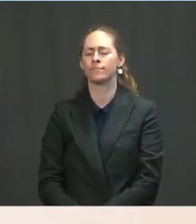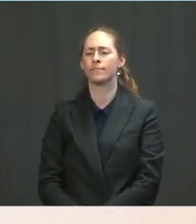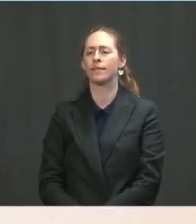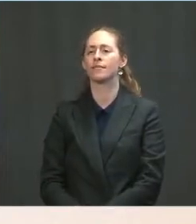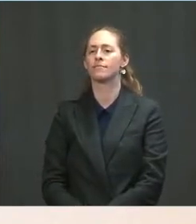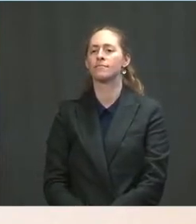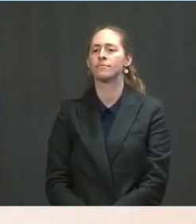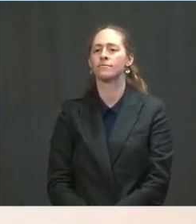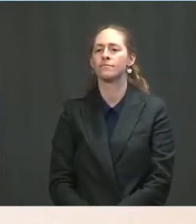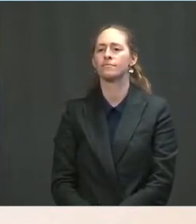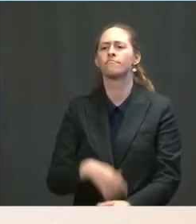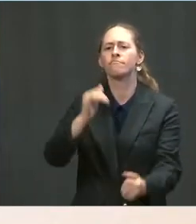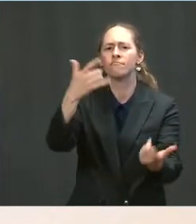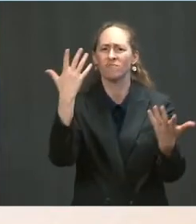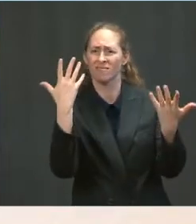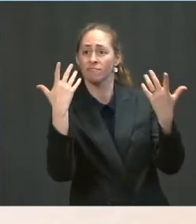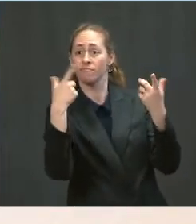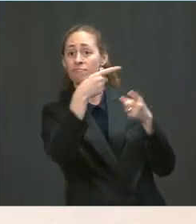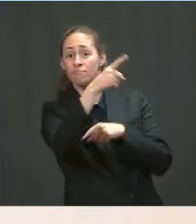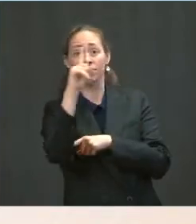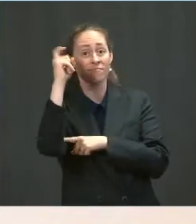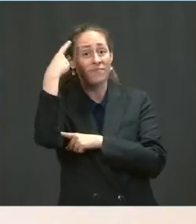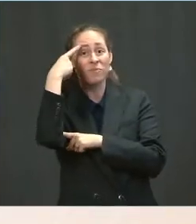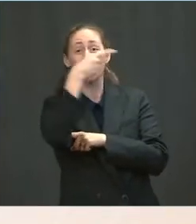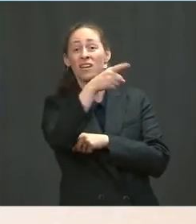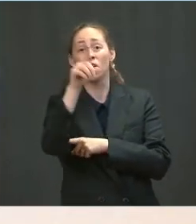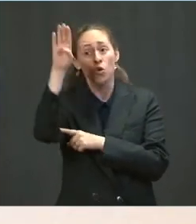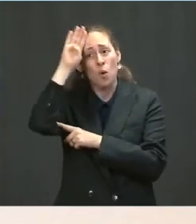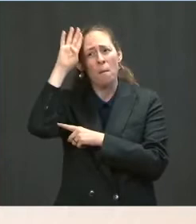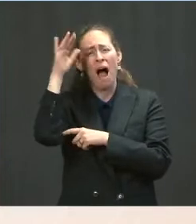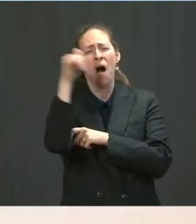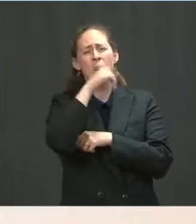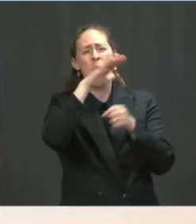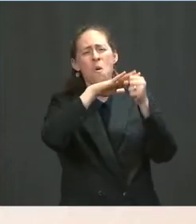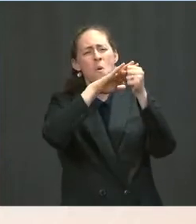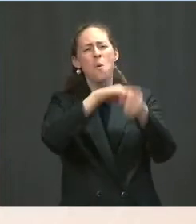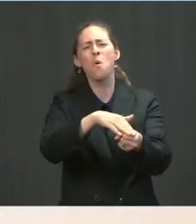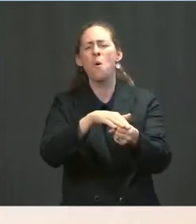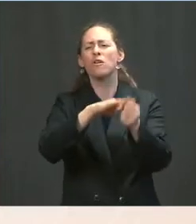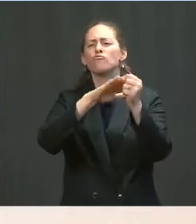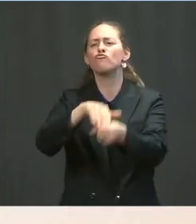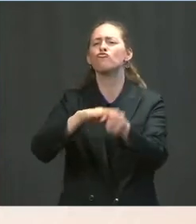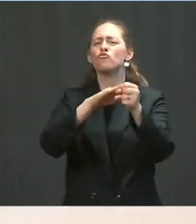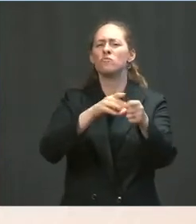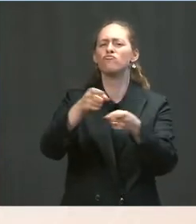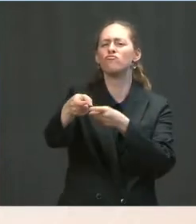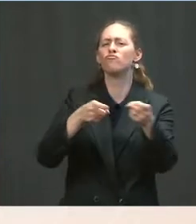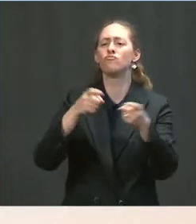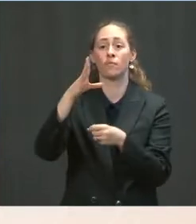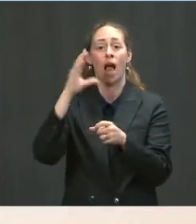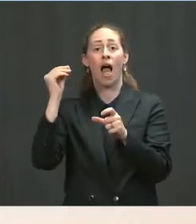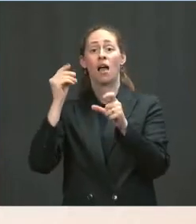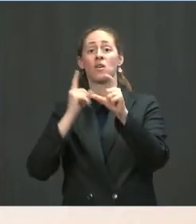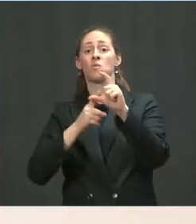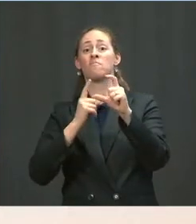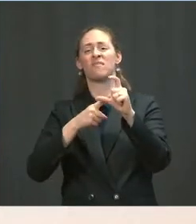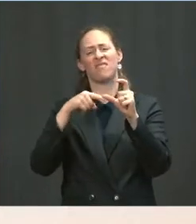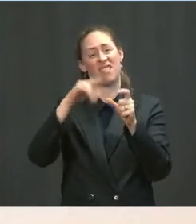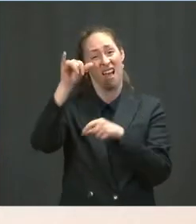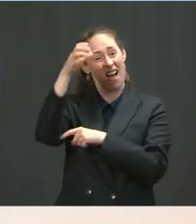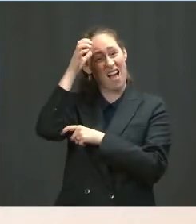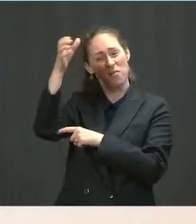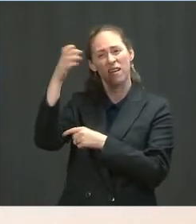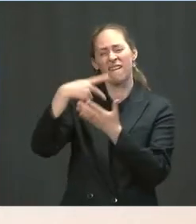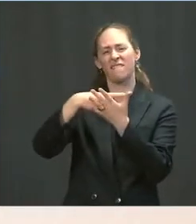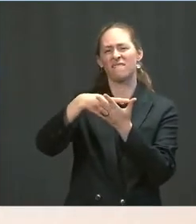regime, and that communism is a universally failed ideology. That's why, from the start, the President has said that